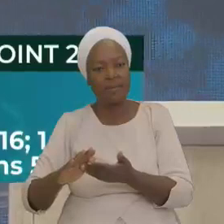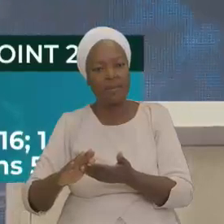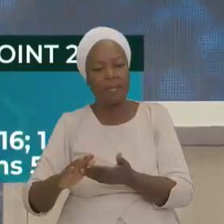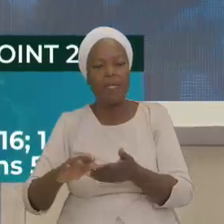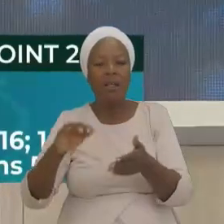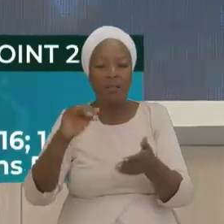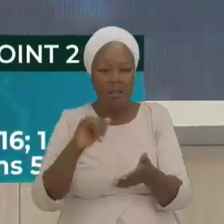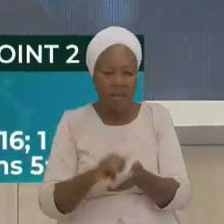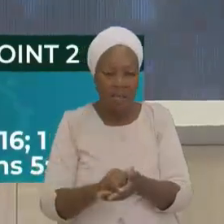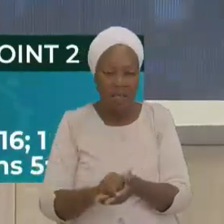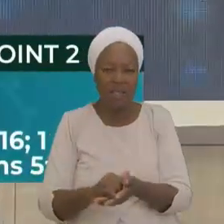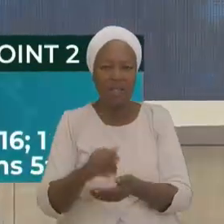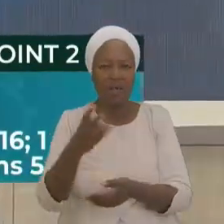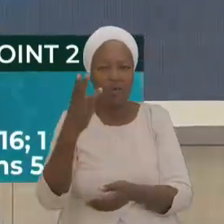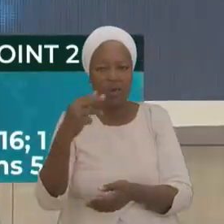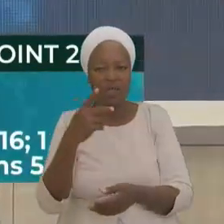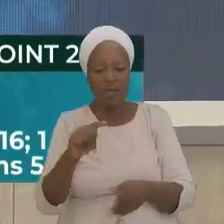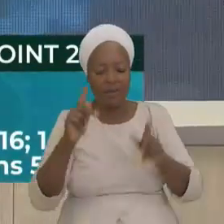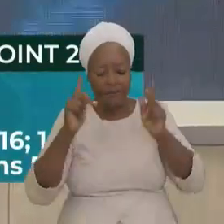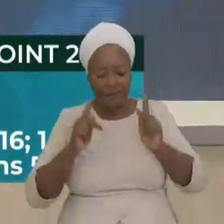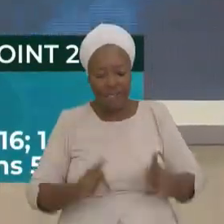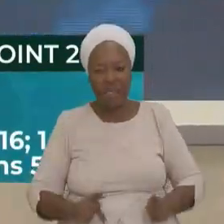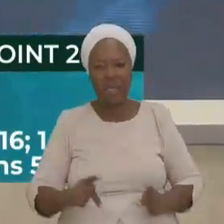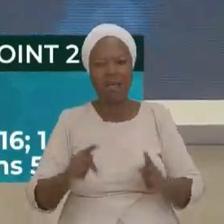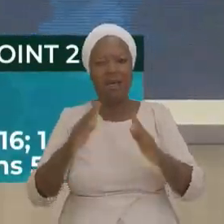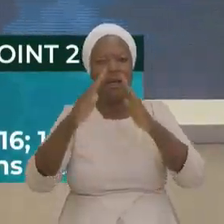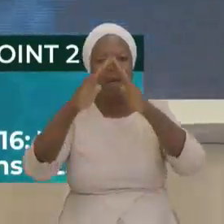that was a physical building.